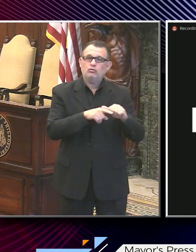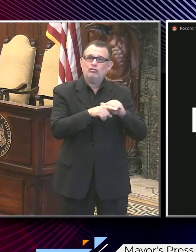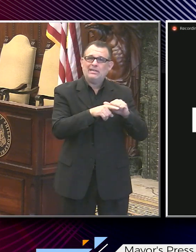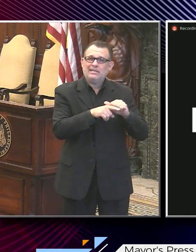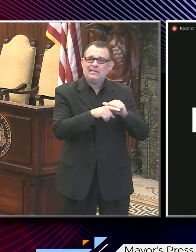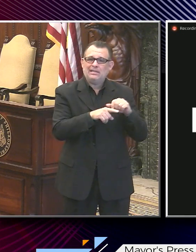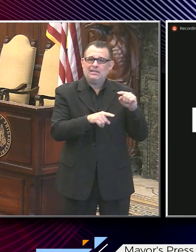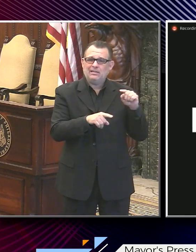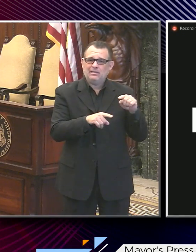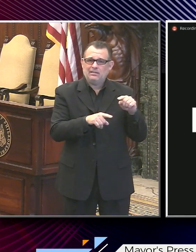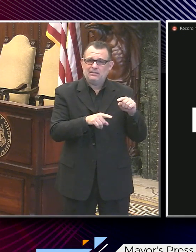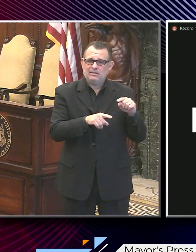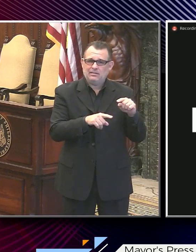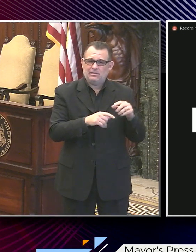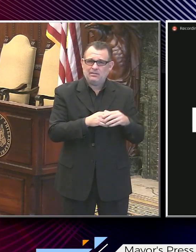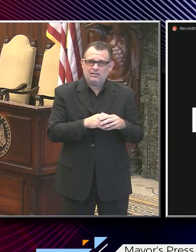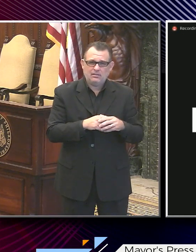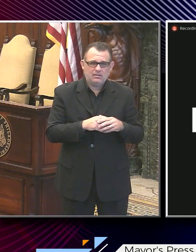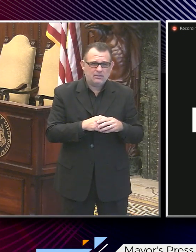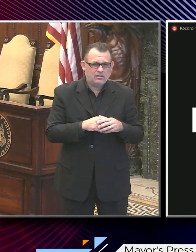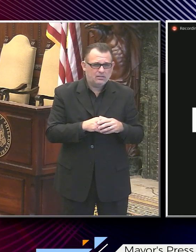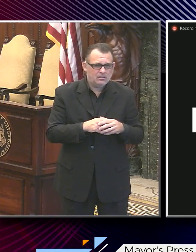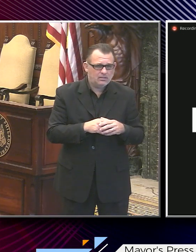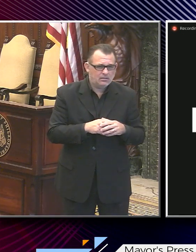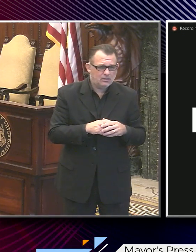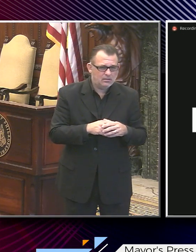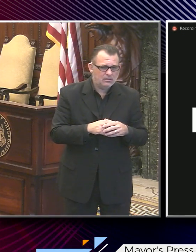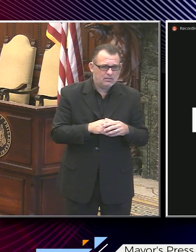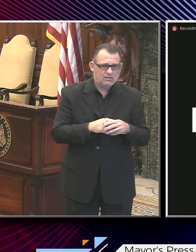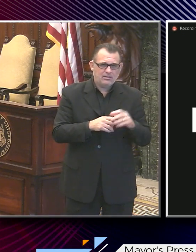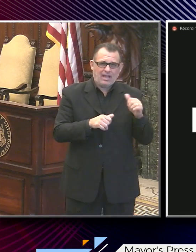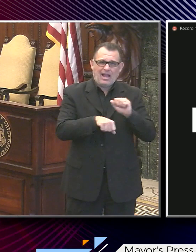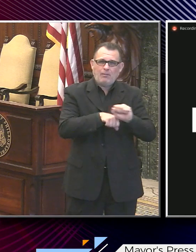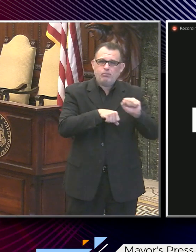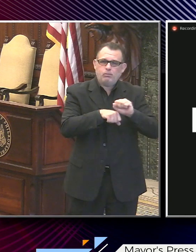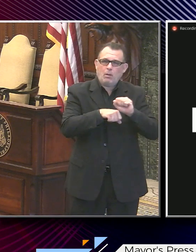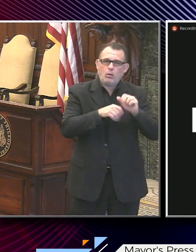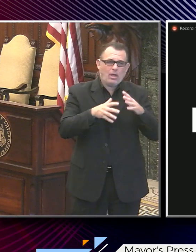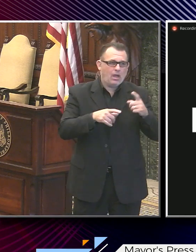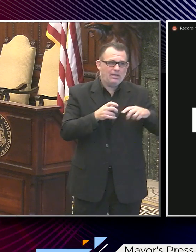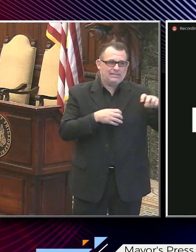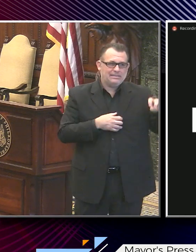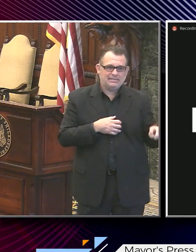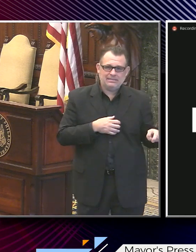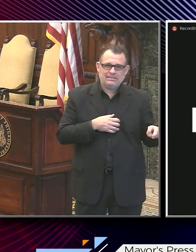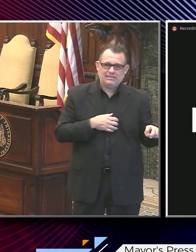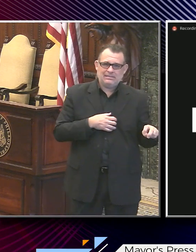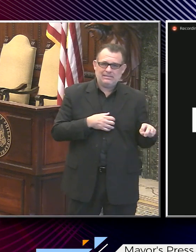people, are they just going to be employees of either, you know, the housing authority or the